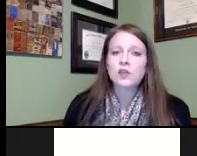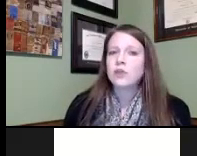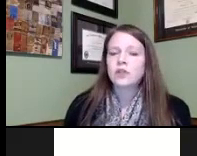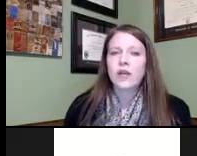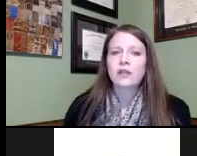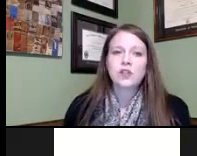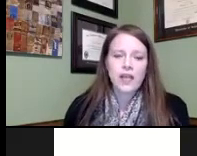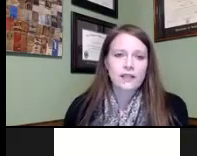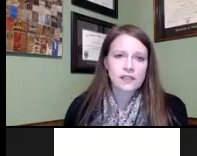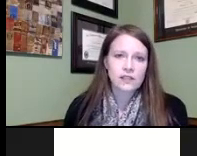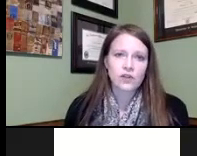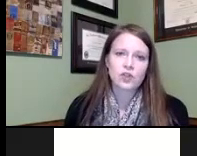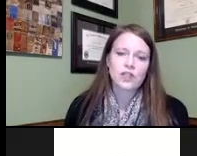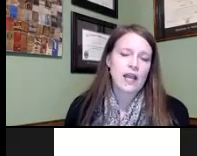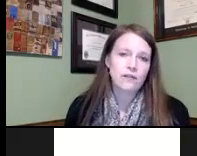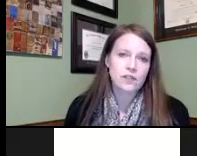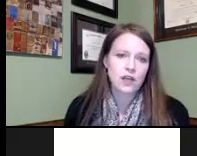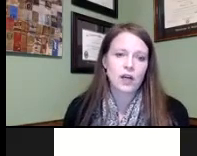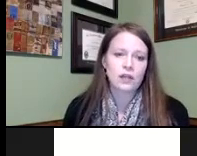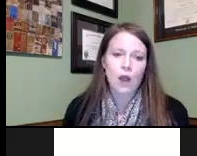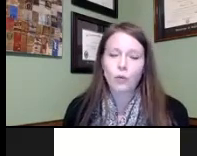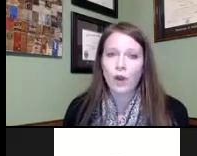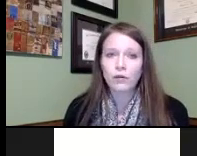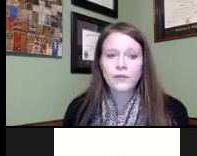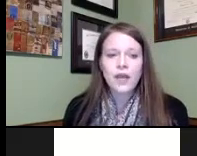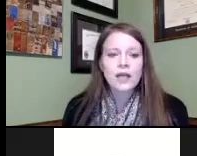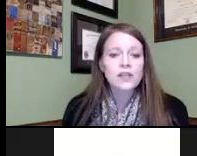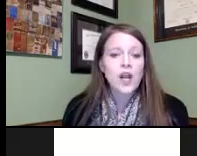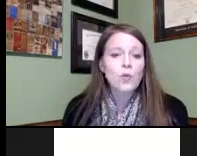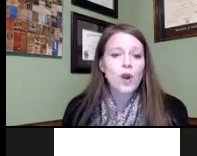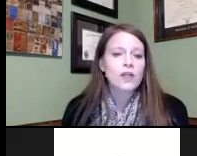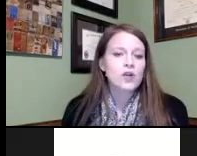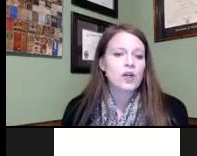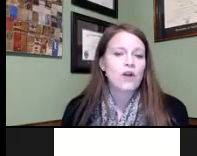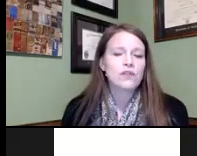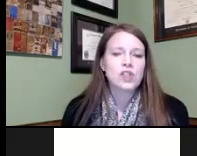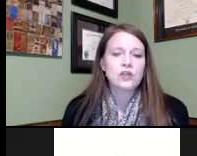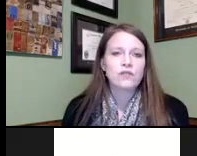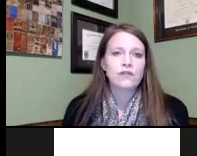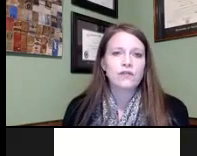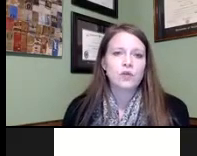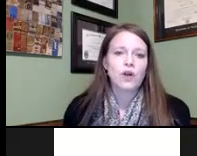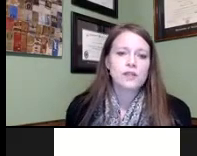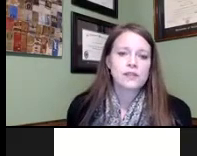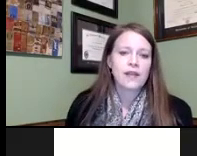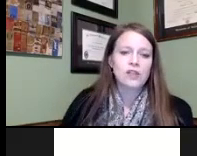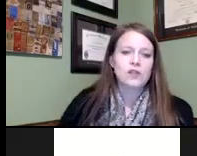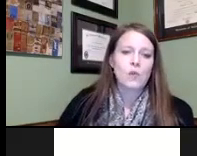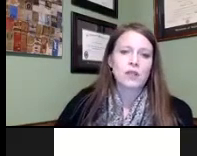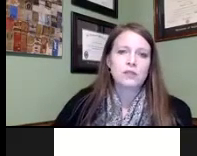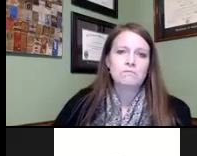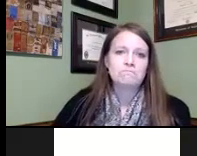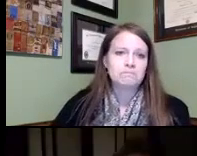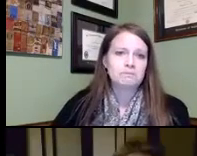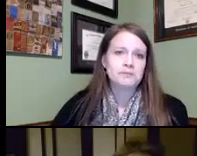also contributed greatly to the access and functional needs efforts here in the Commonwealth. Dr. Elmore, I want to turn it over to you for a few words, and thank you so